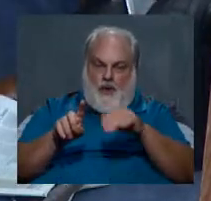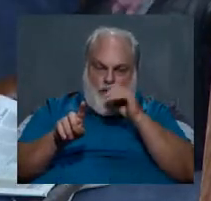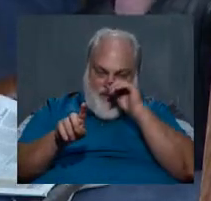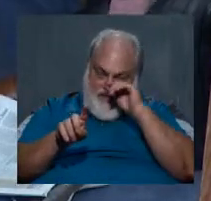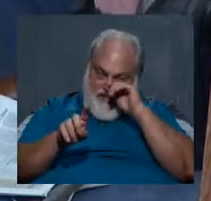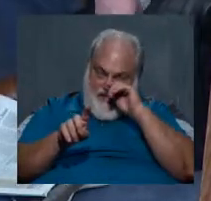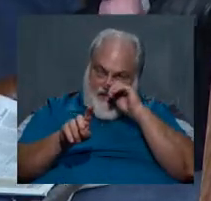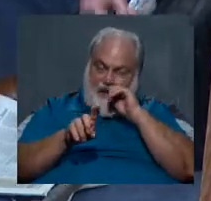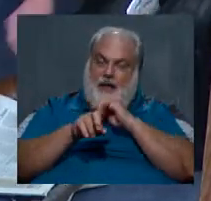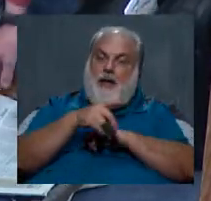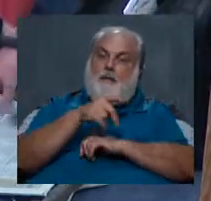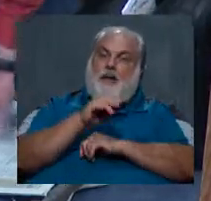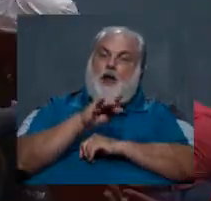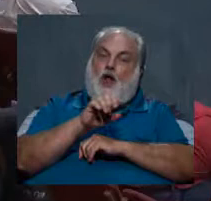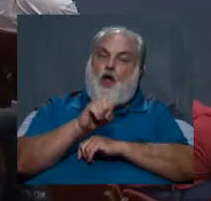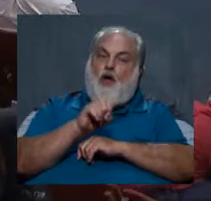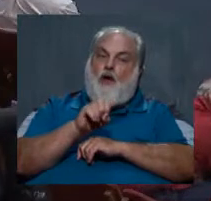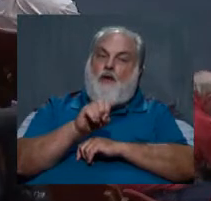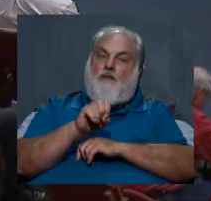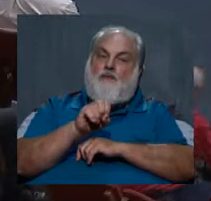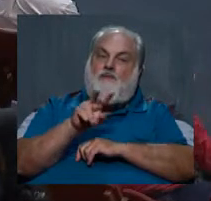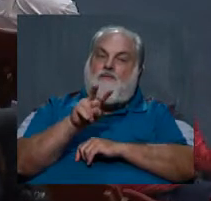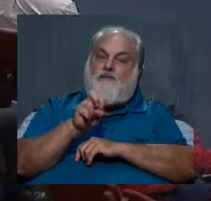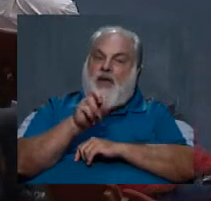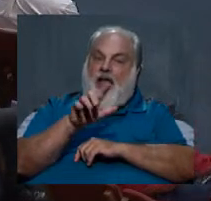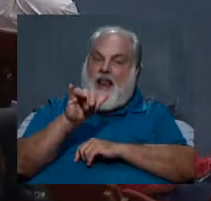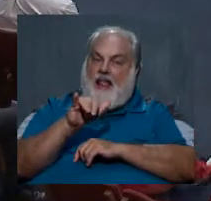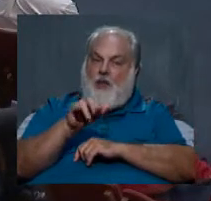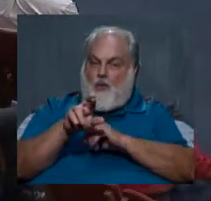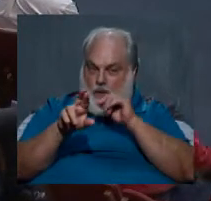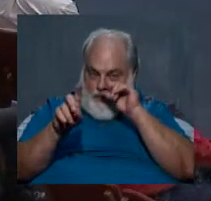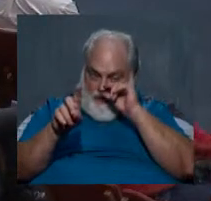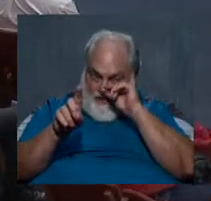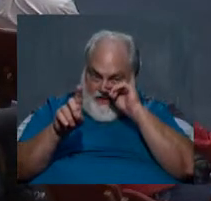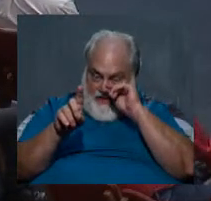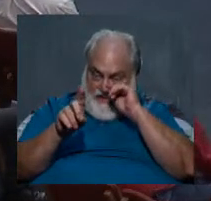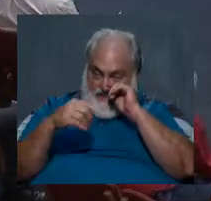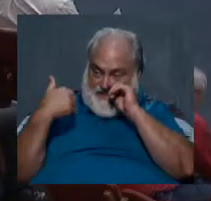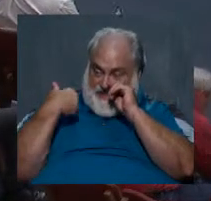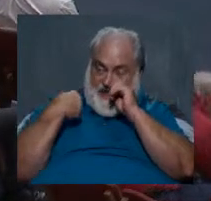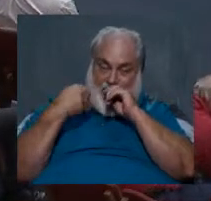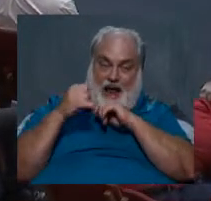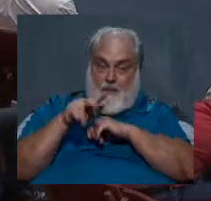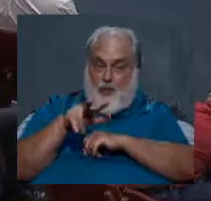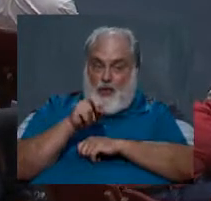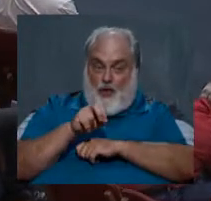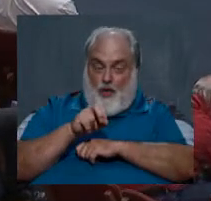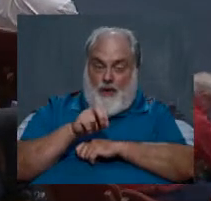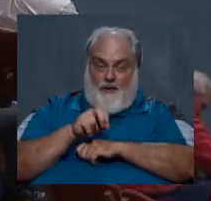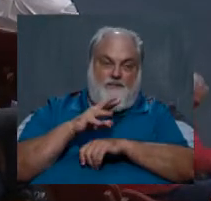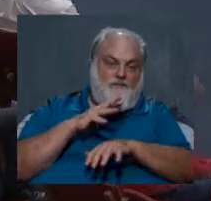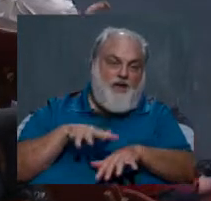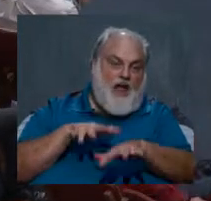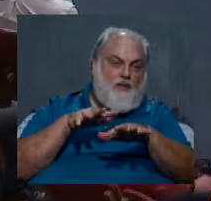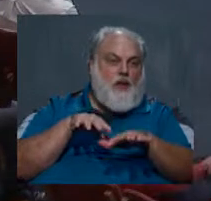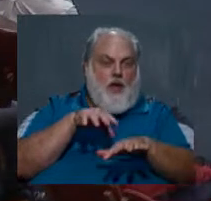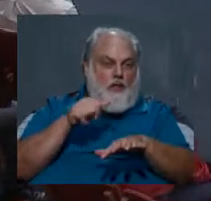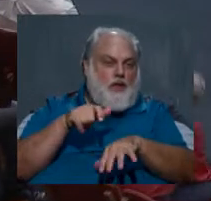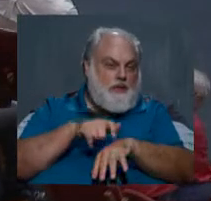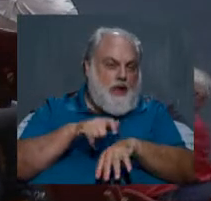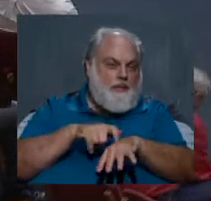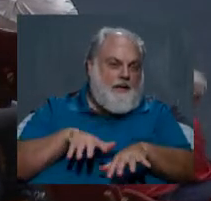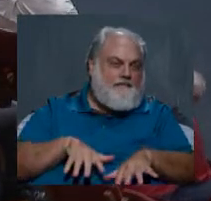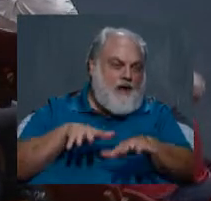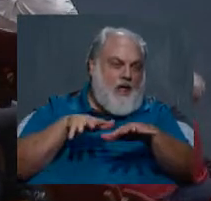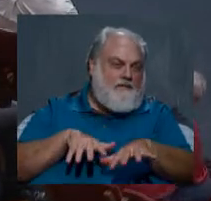Pinnacle. Pinnacle Valley Road. Just since the April 30th flood, we've had other floods that came through, and we